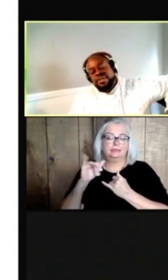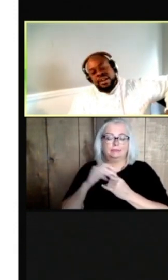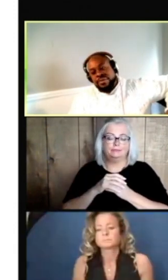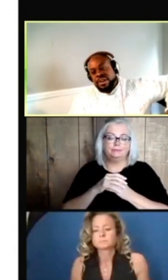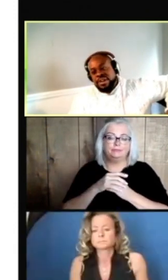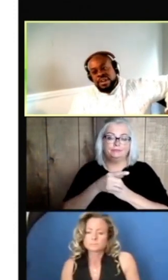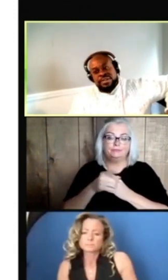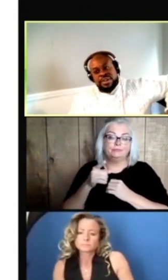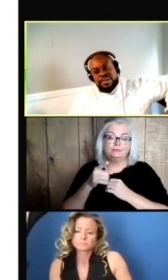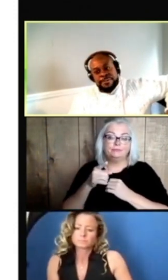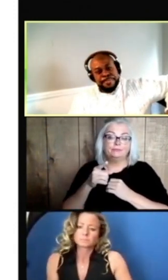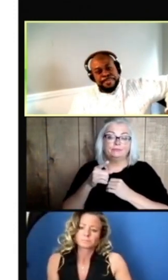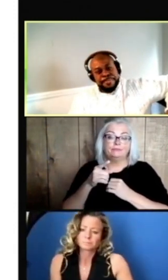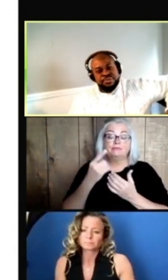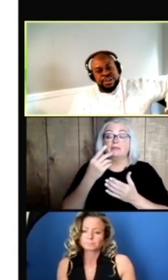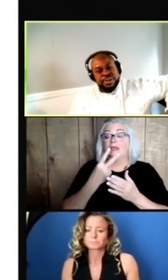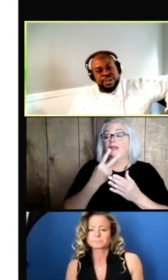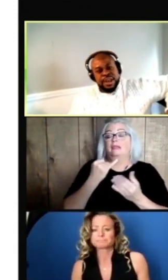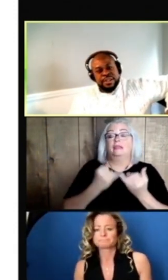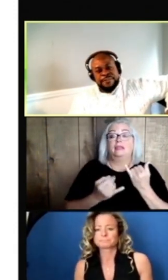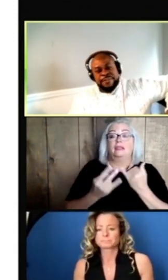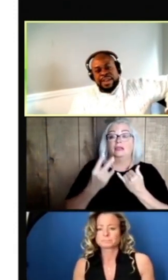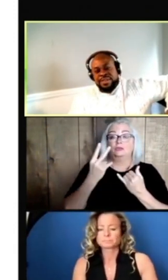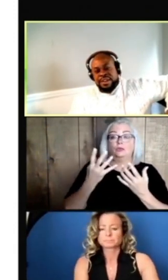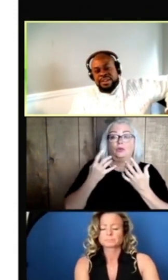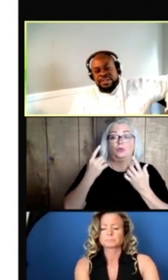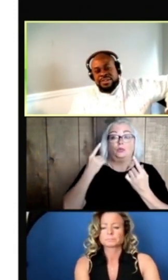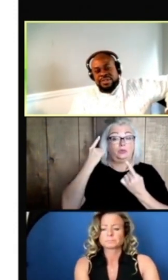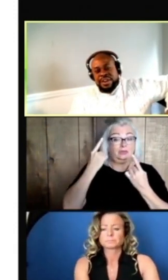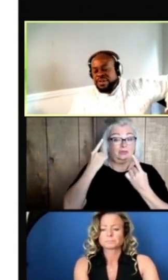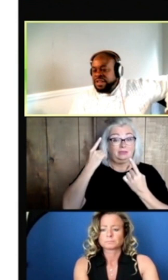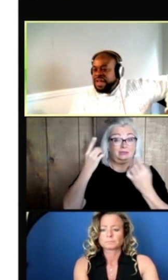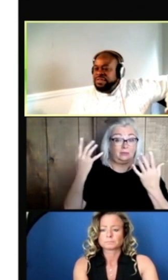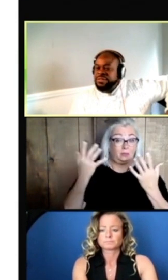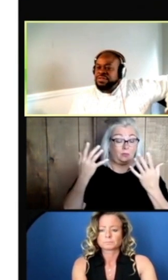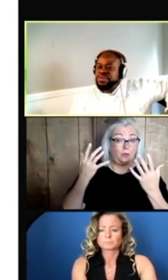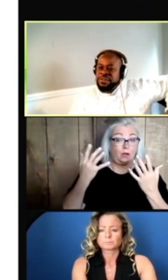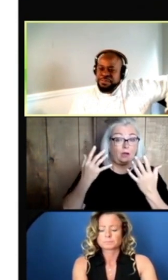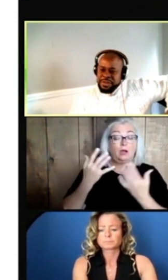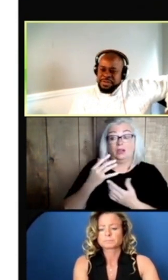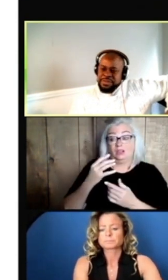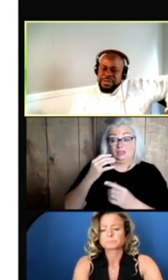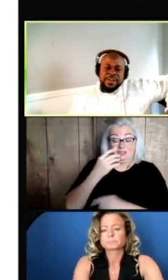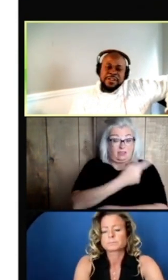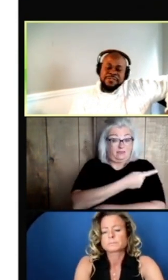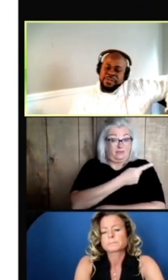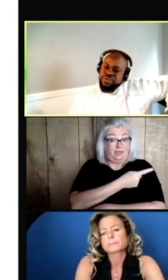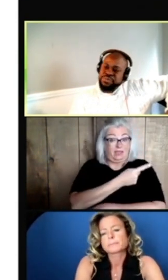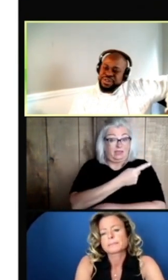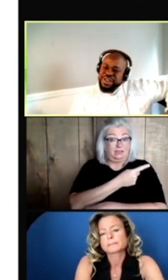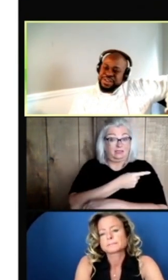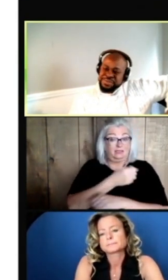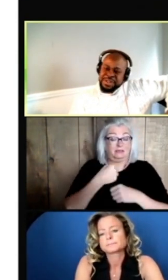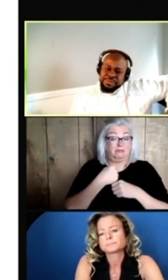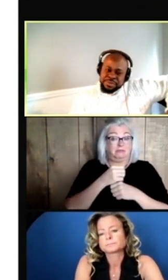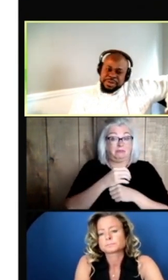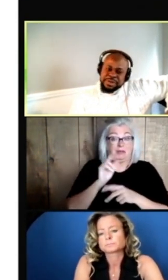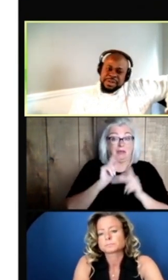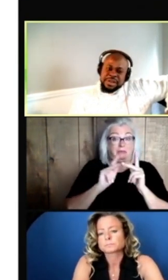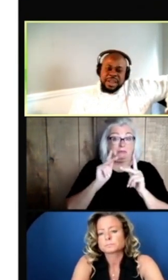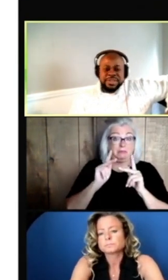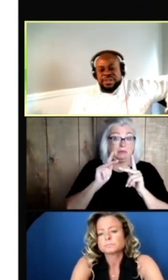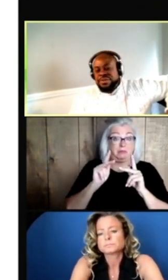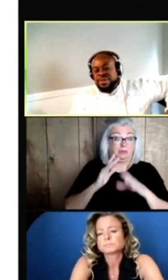the last two that I wanted to consider is whether or not the vaccine sterilizes recipients from a reproductive